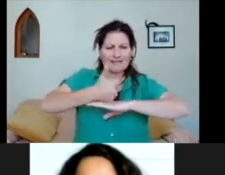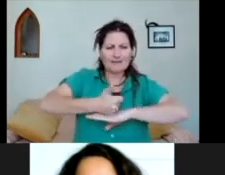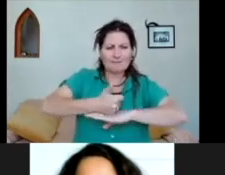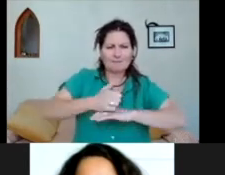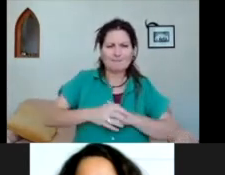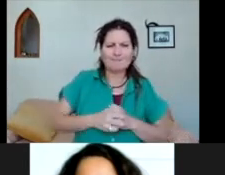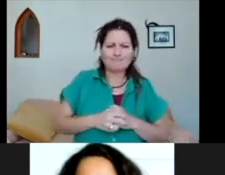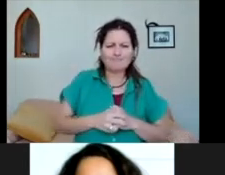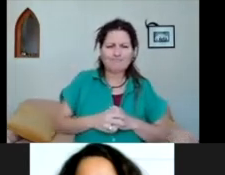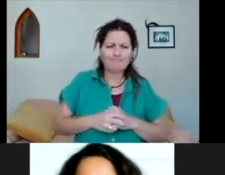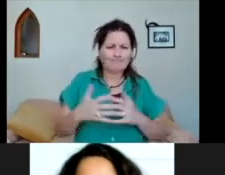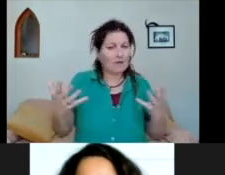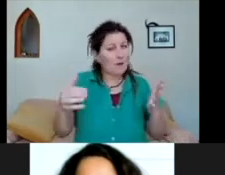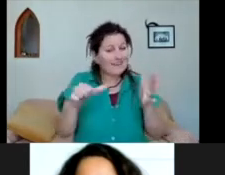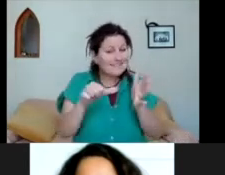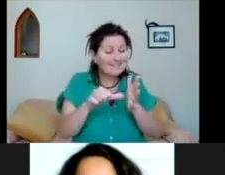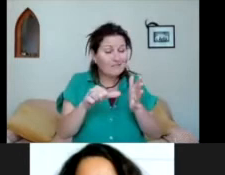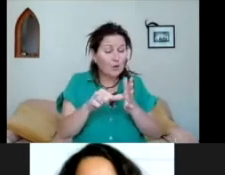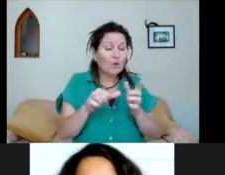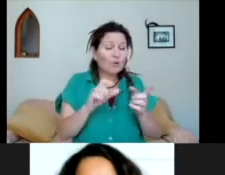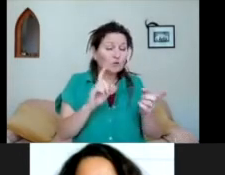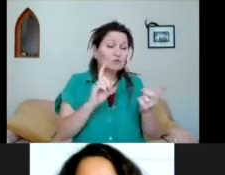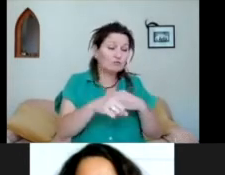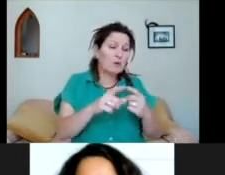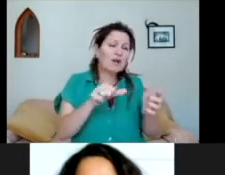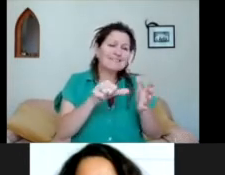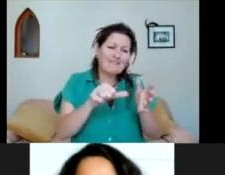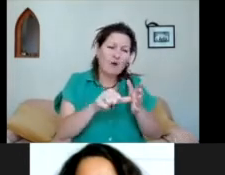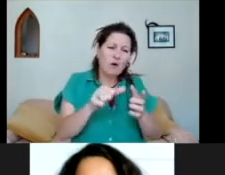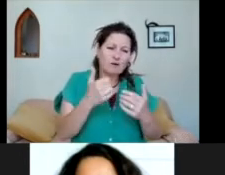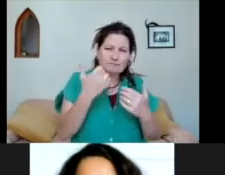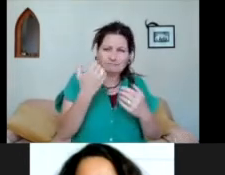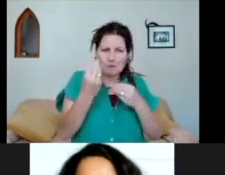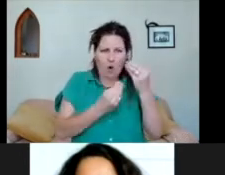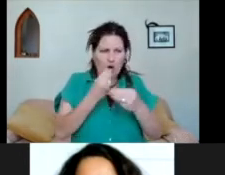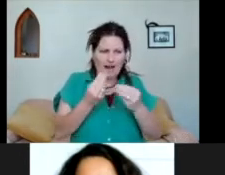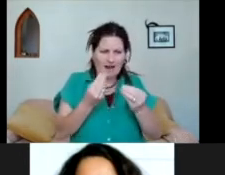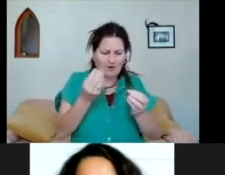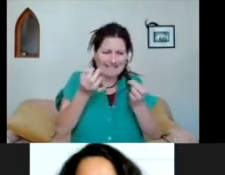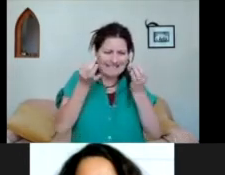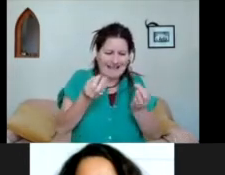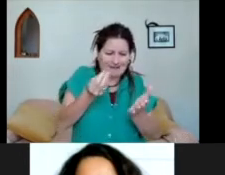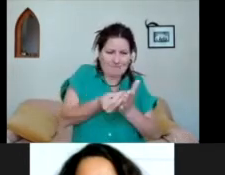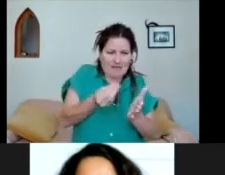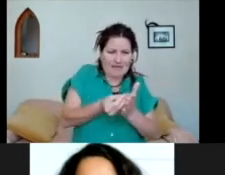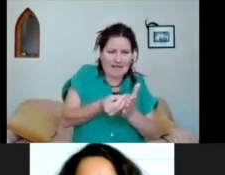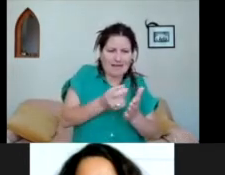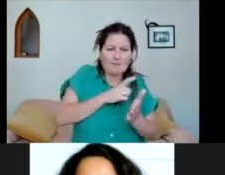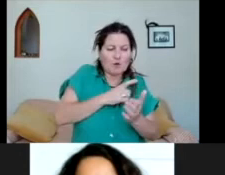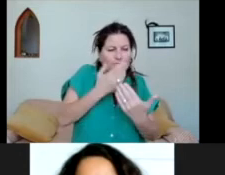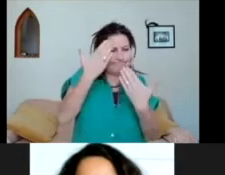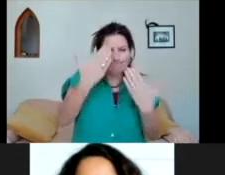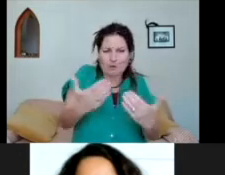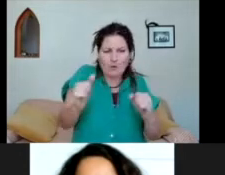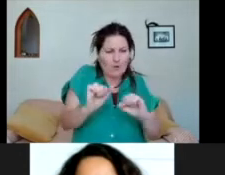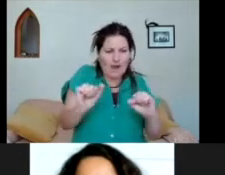installation figures without knowing more detail, but the council doesn't have a team of art installers. It would need to be factored